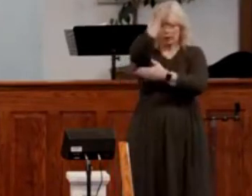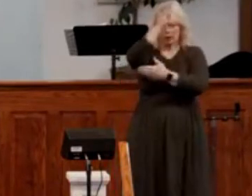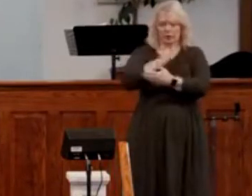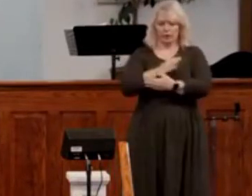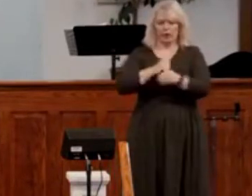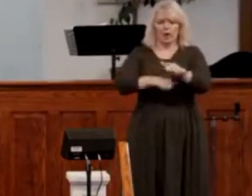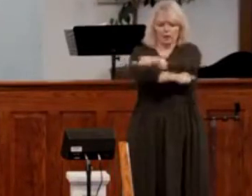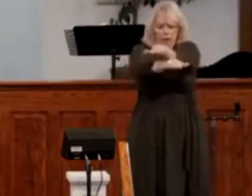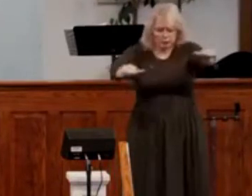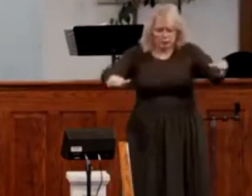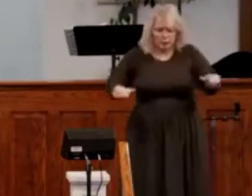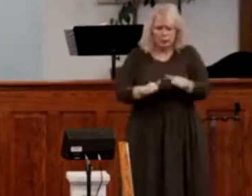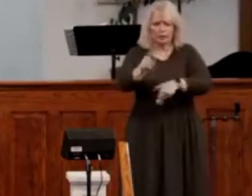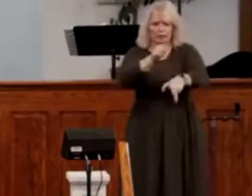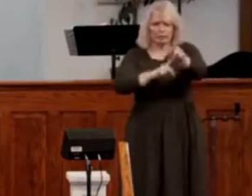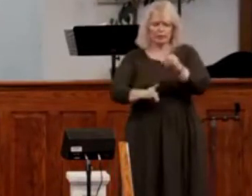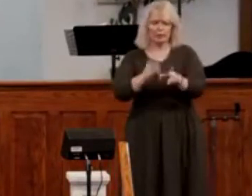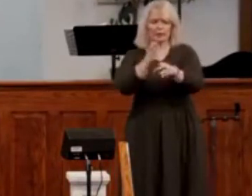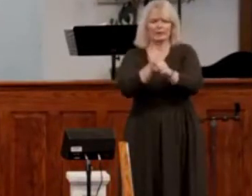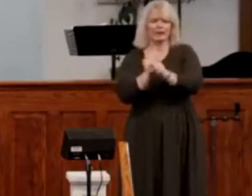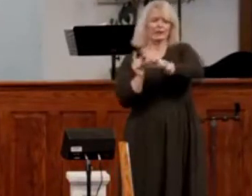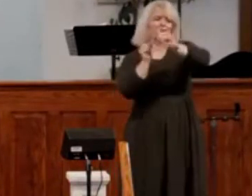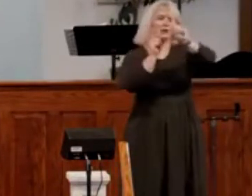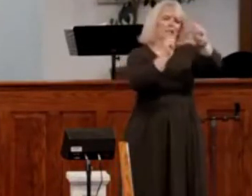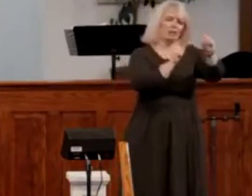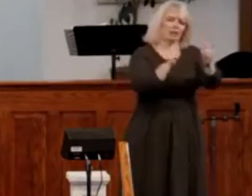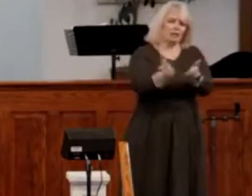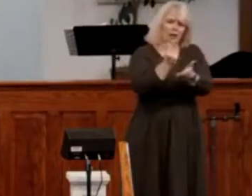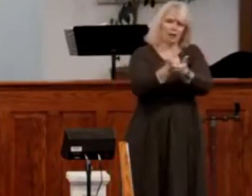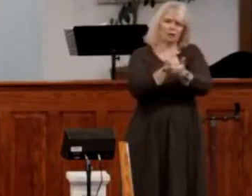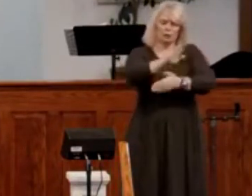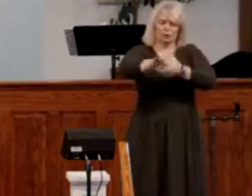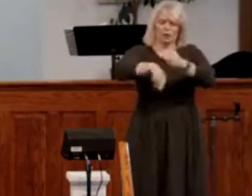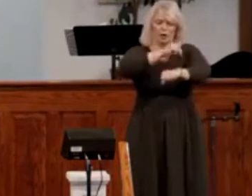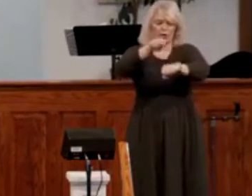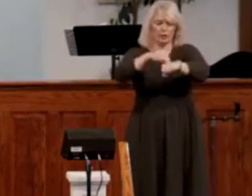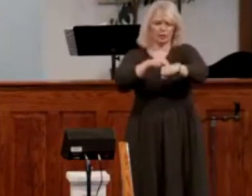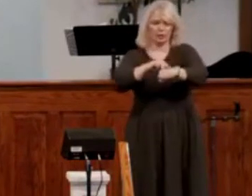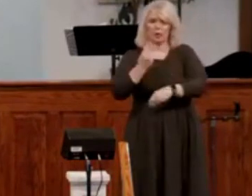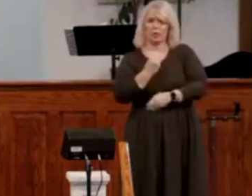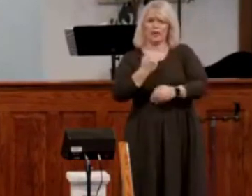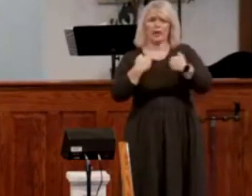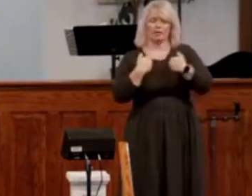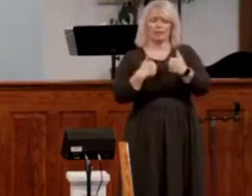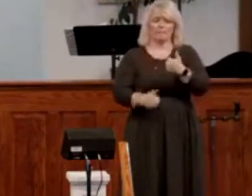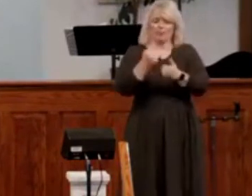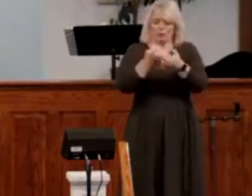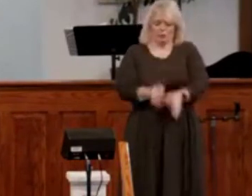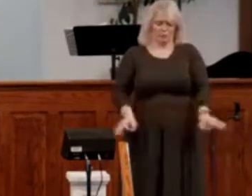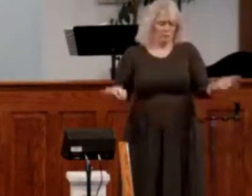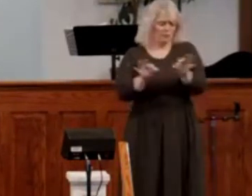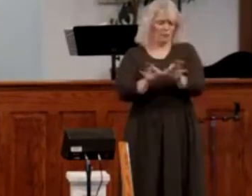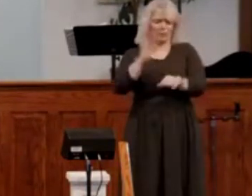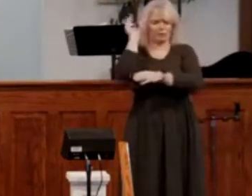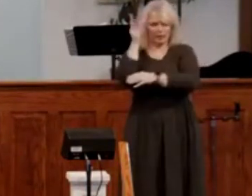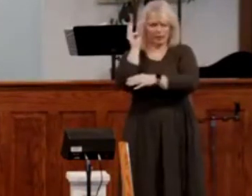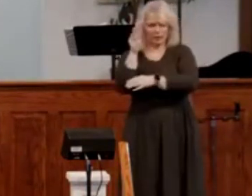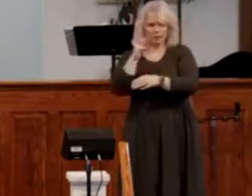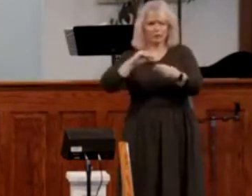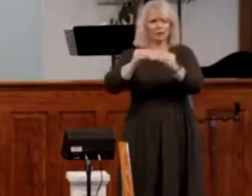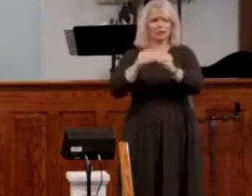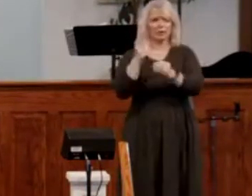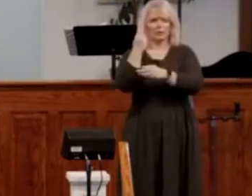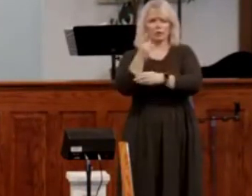people, taking the gospel to all nations because we have the most important message that people need to hear. Our number one